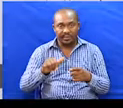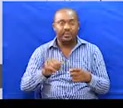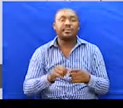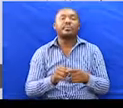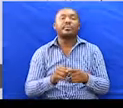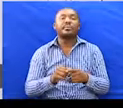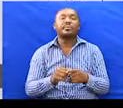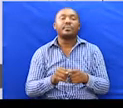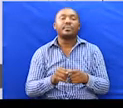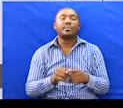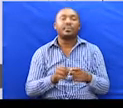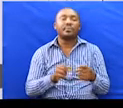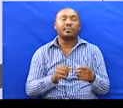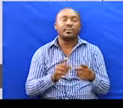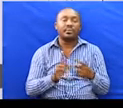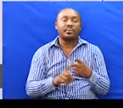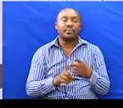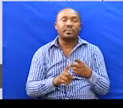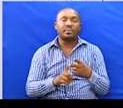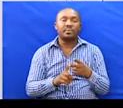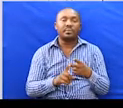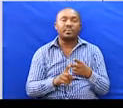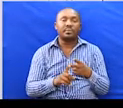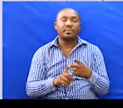Heredity. Term number 2,